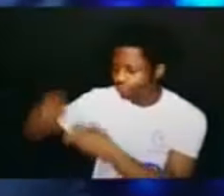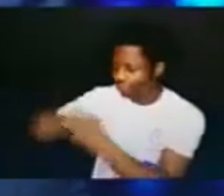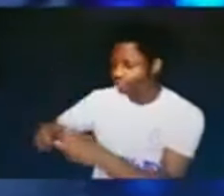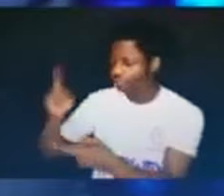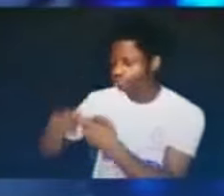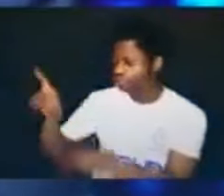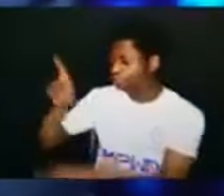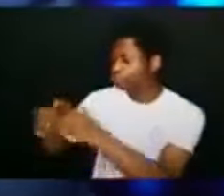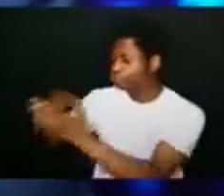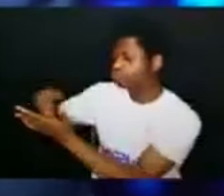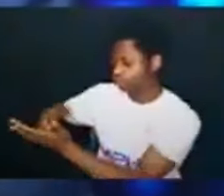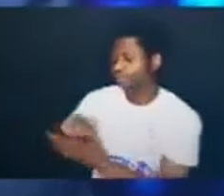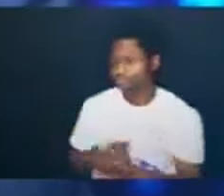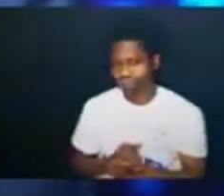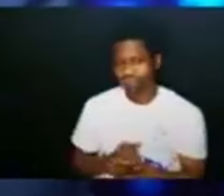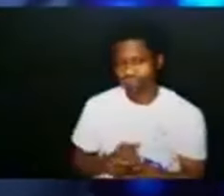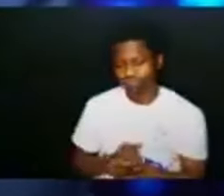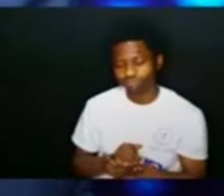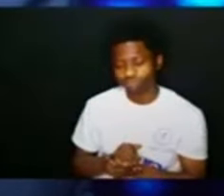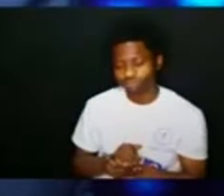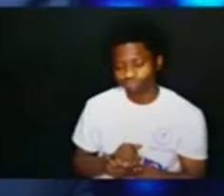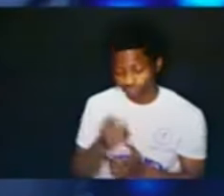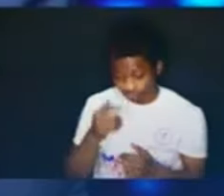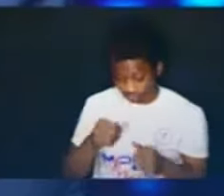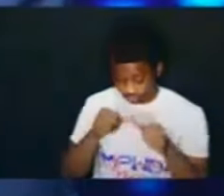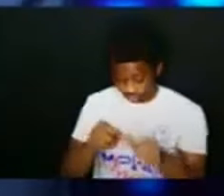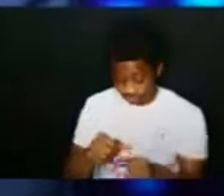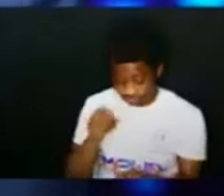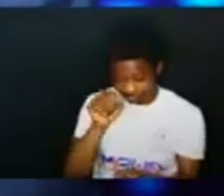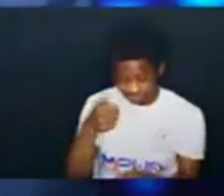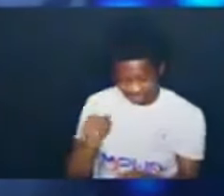Verse 10. For if someone with a